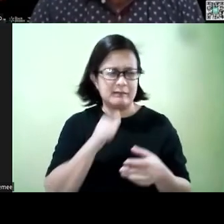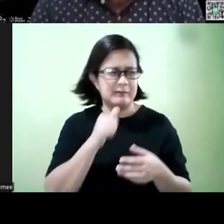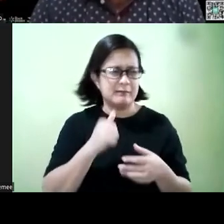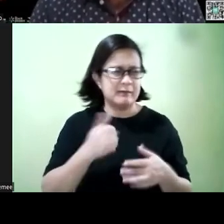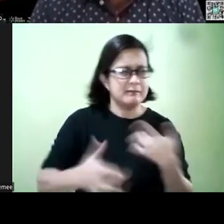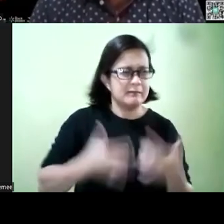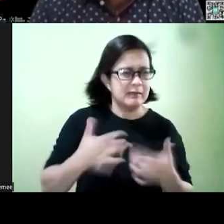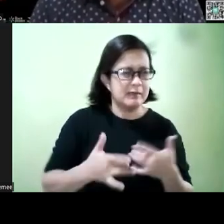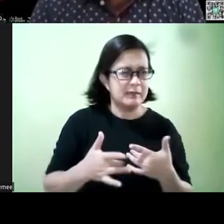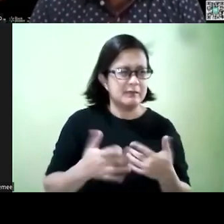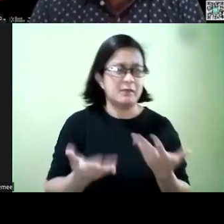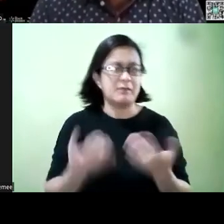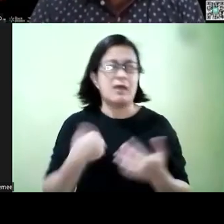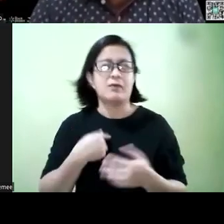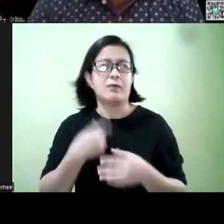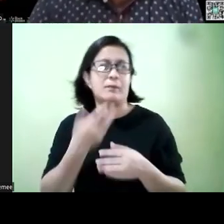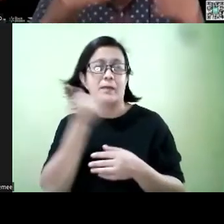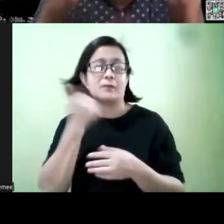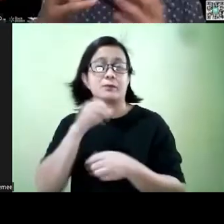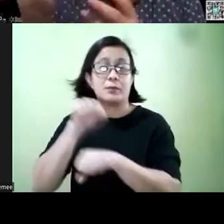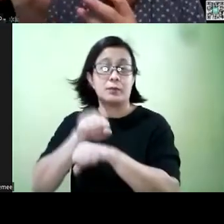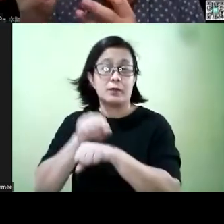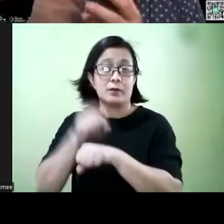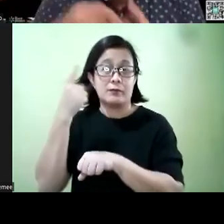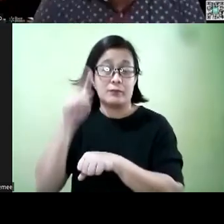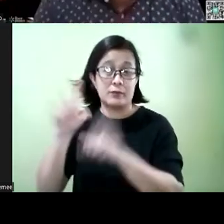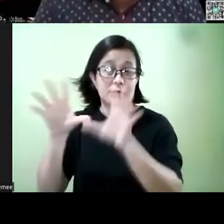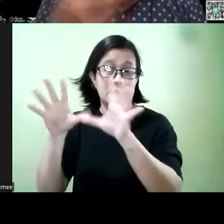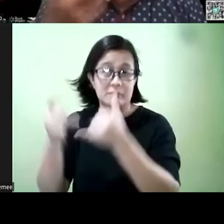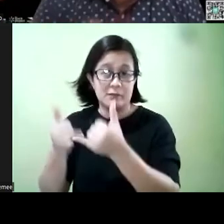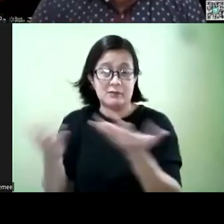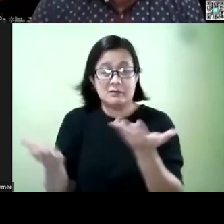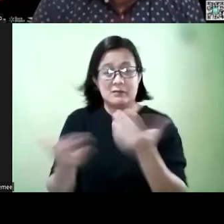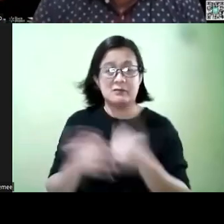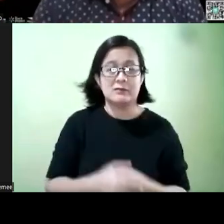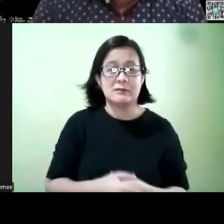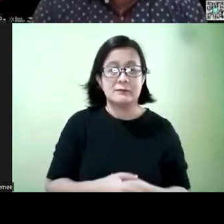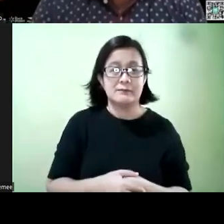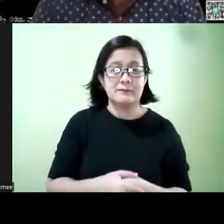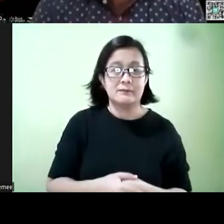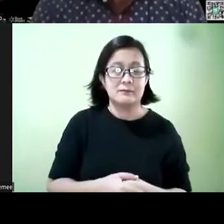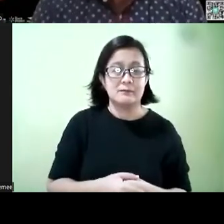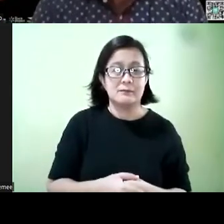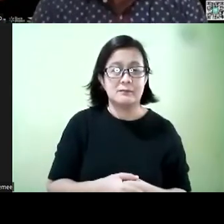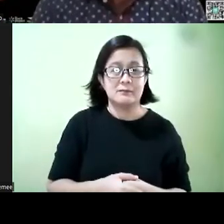rather work for an employee. Then the thing you do there is,